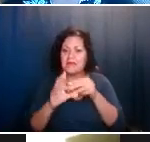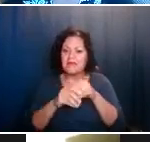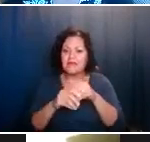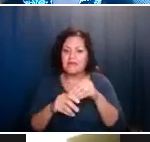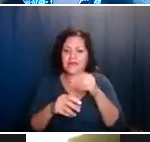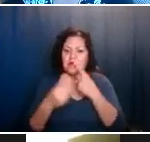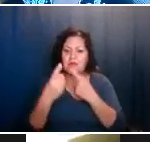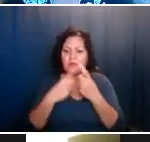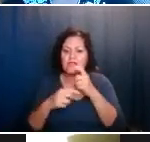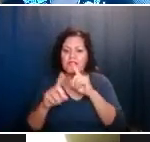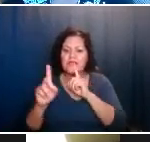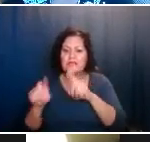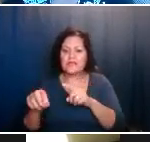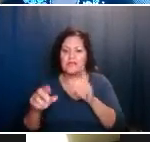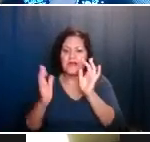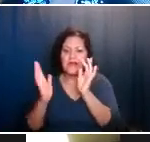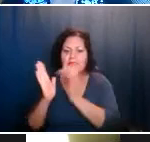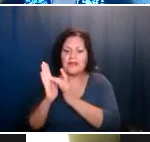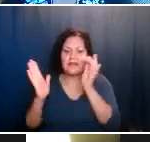right there.